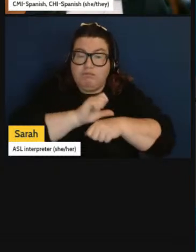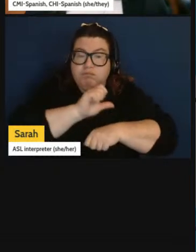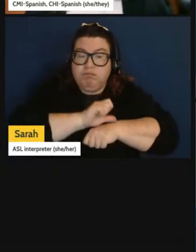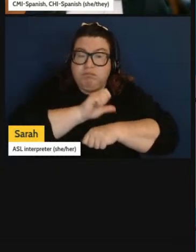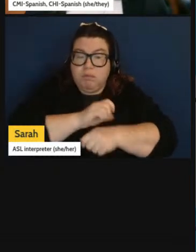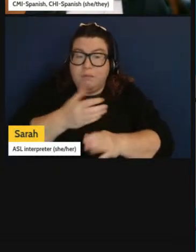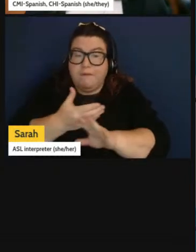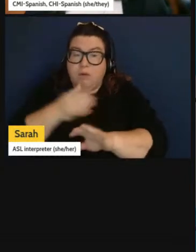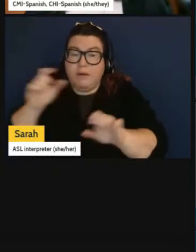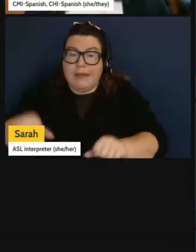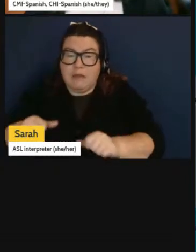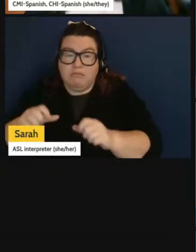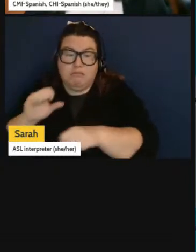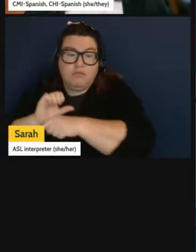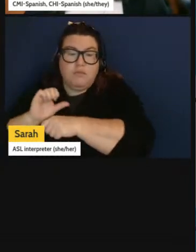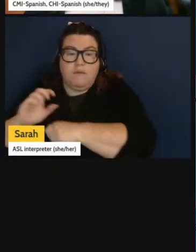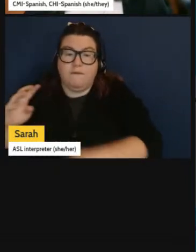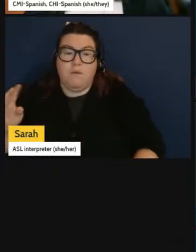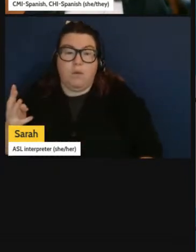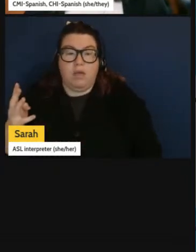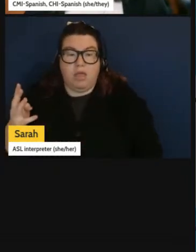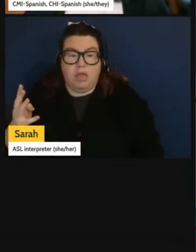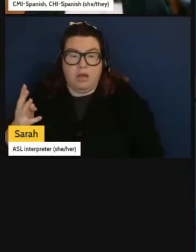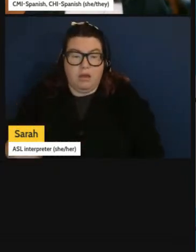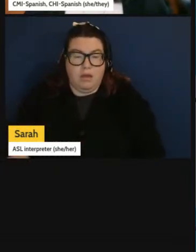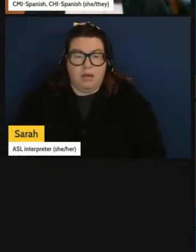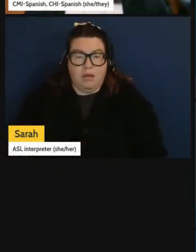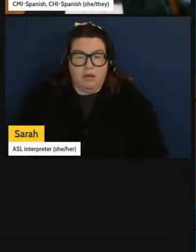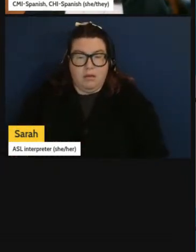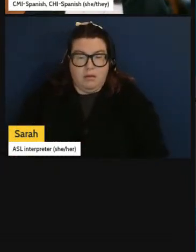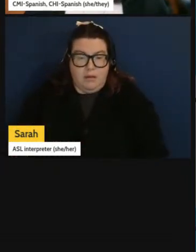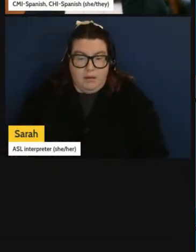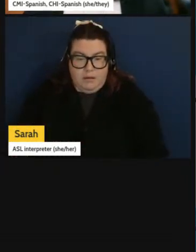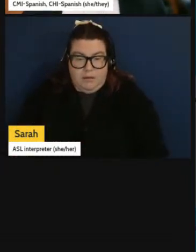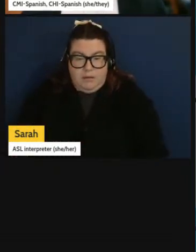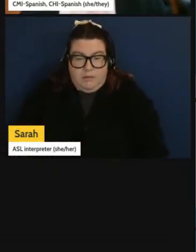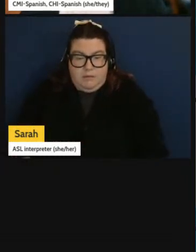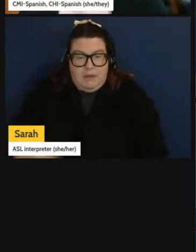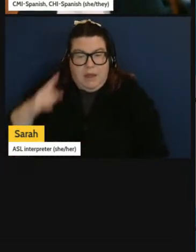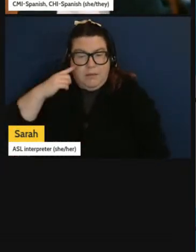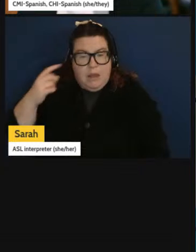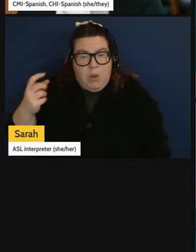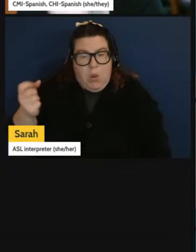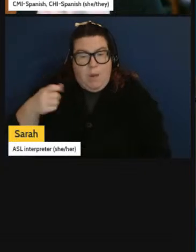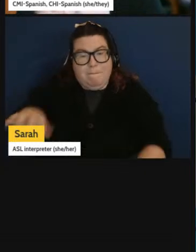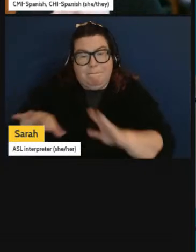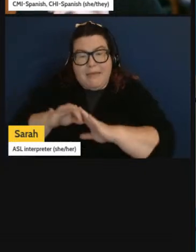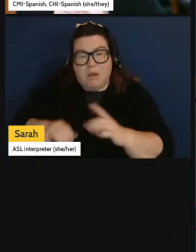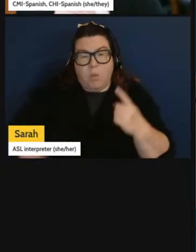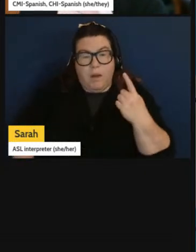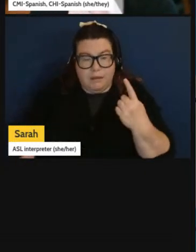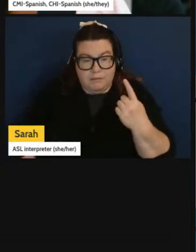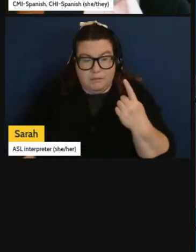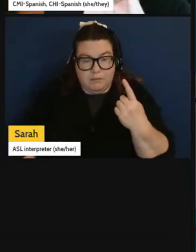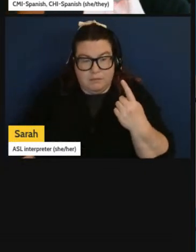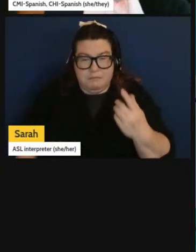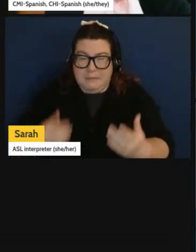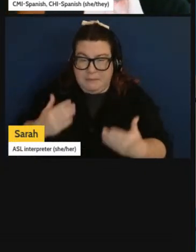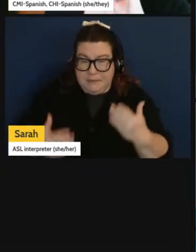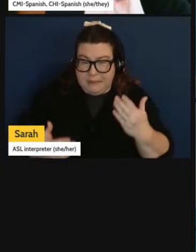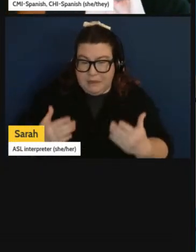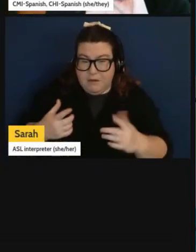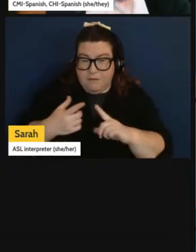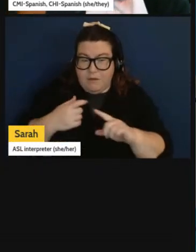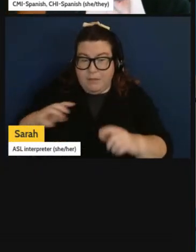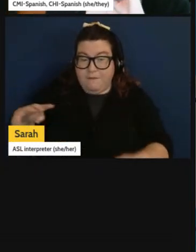one. So definitely, I would probably say only pick 1, maybe, from the 4th